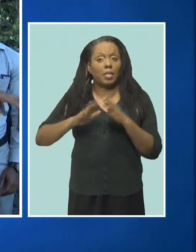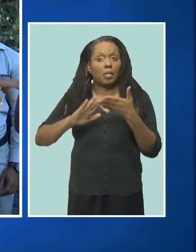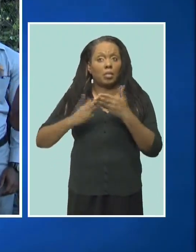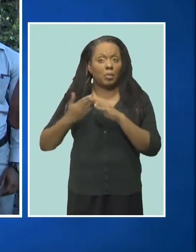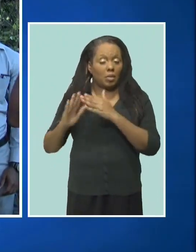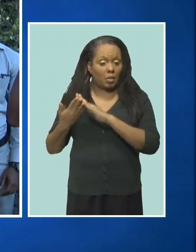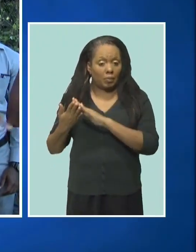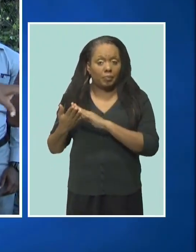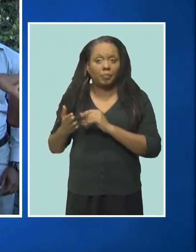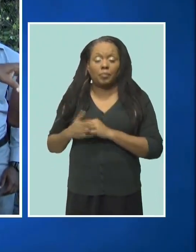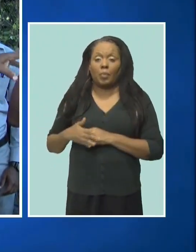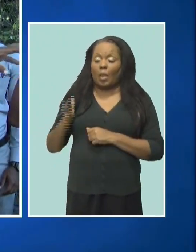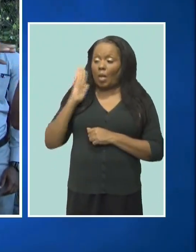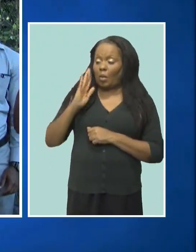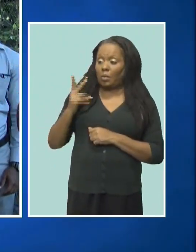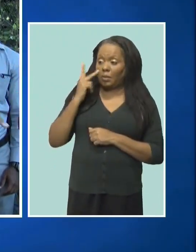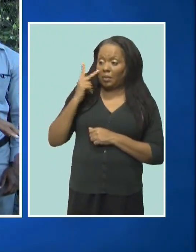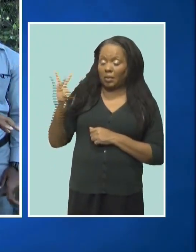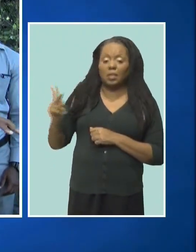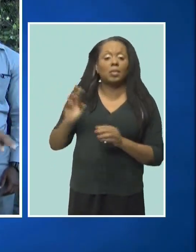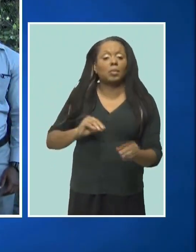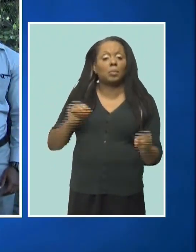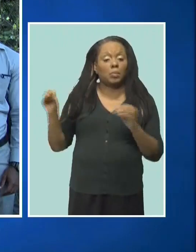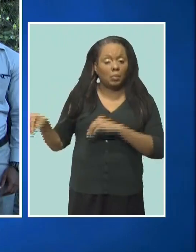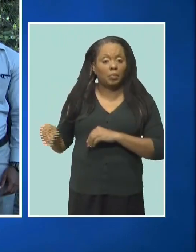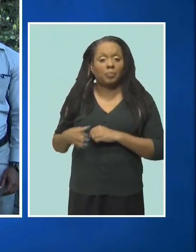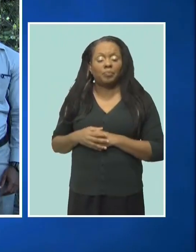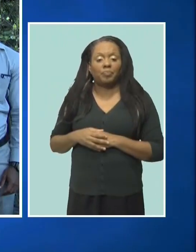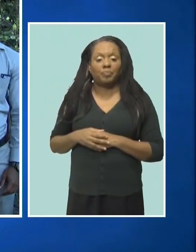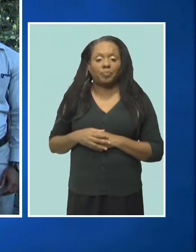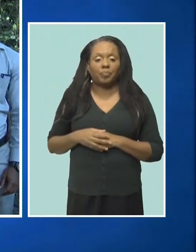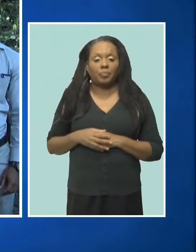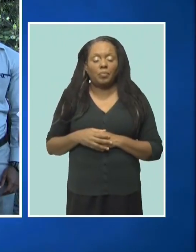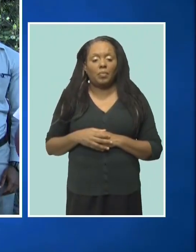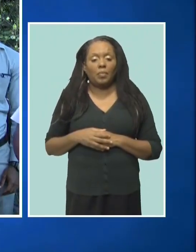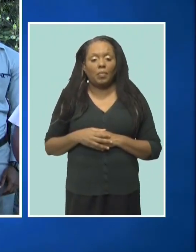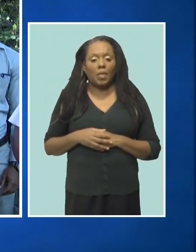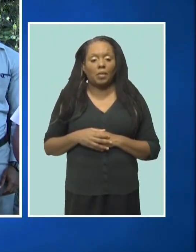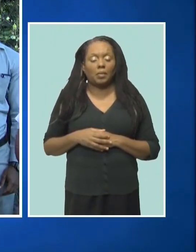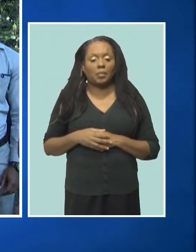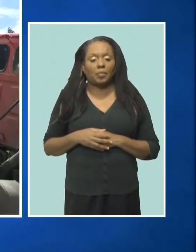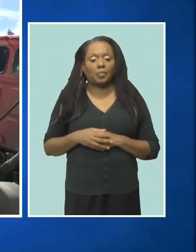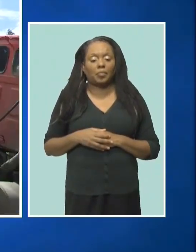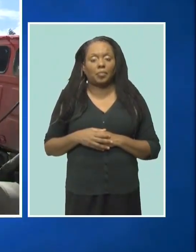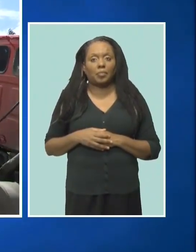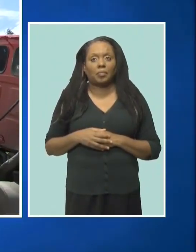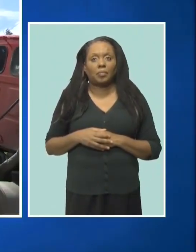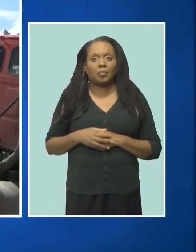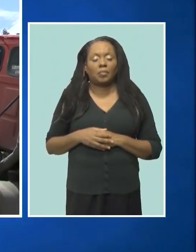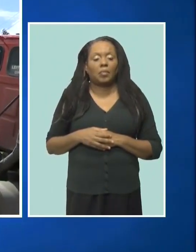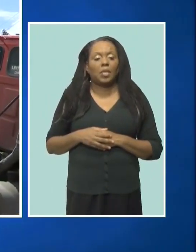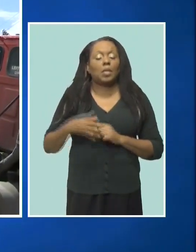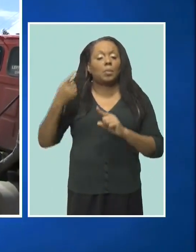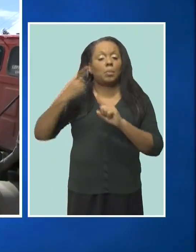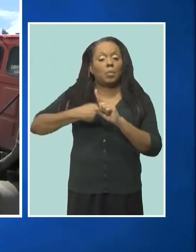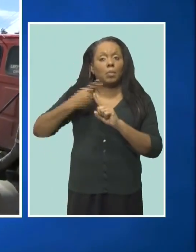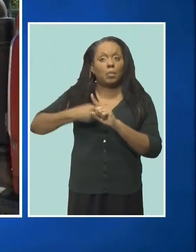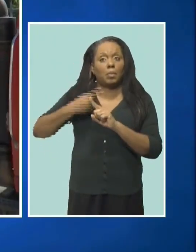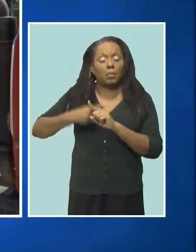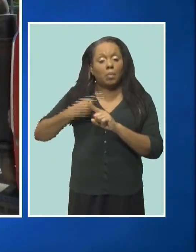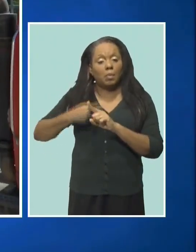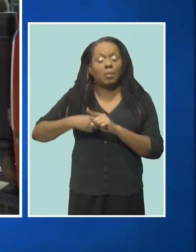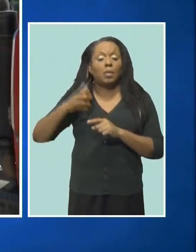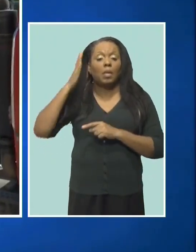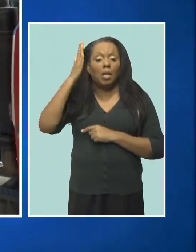launch. So you'll see that those are being removed. We're looking within the next couple months to move around